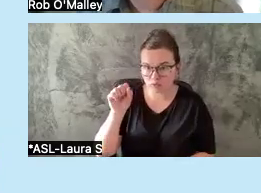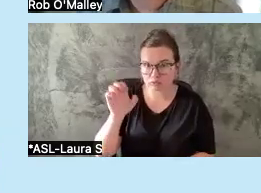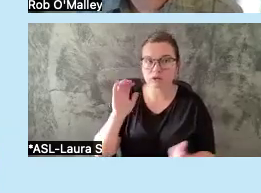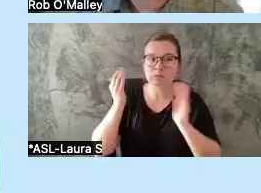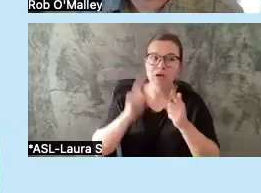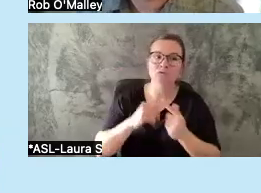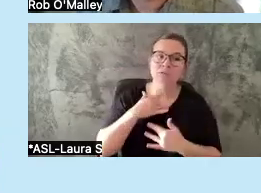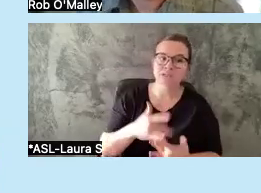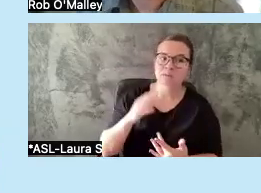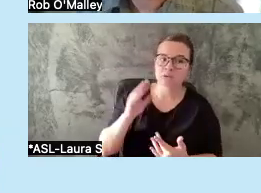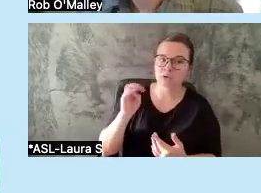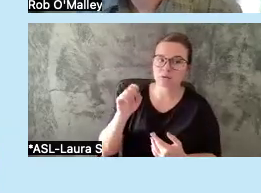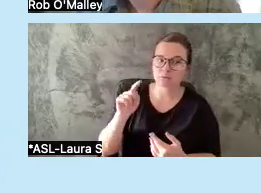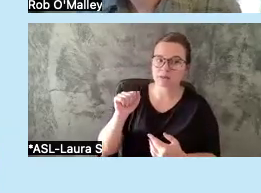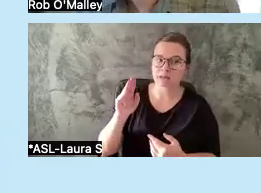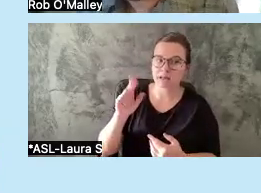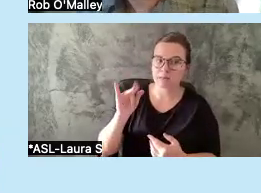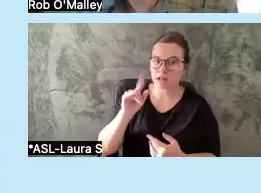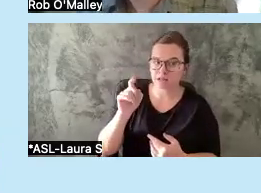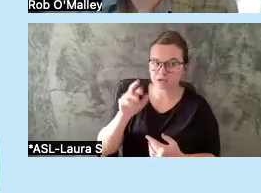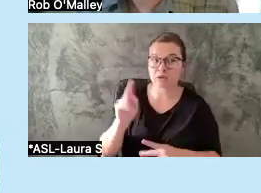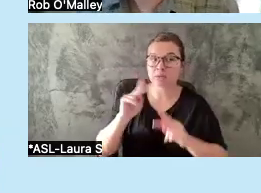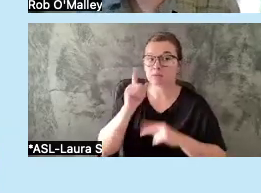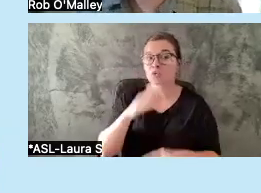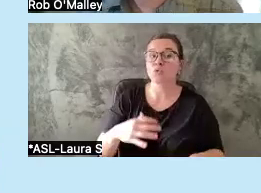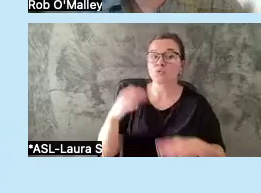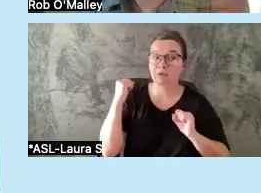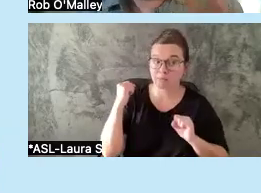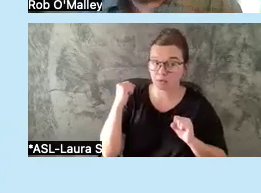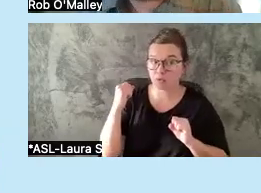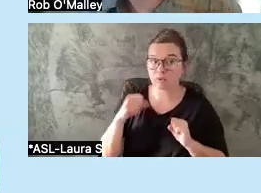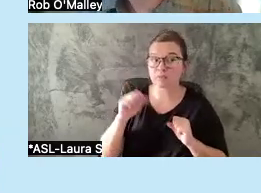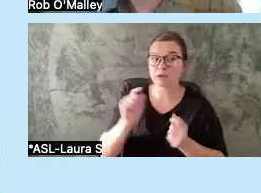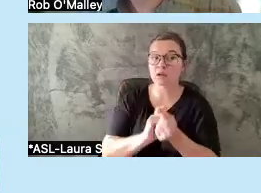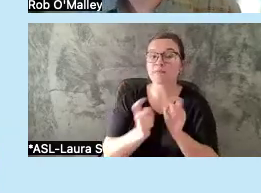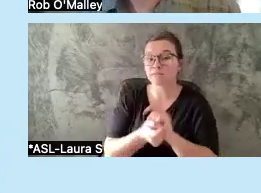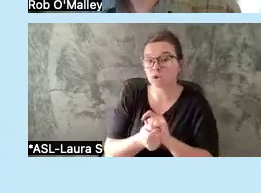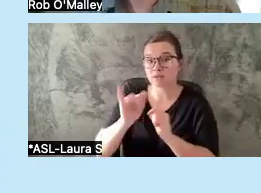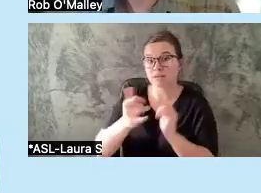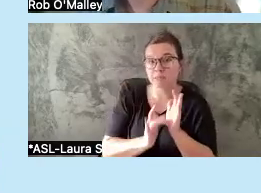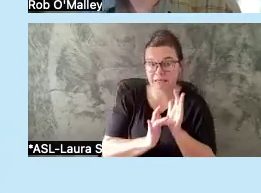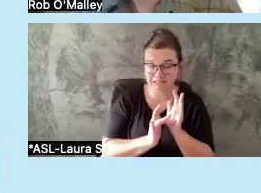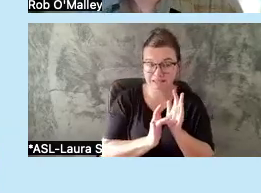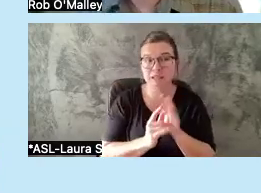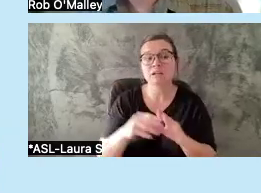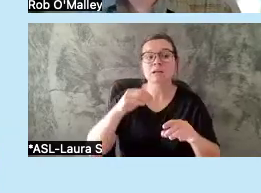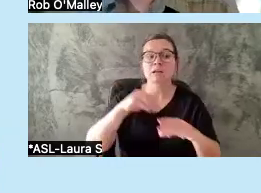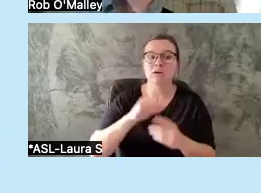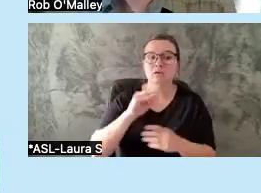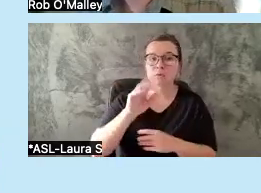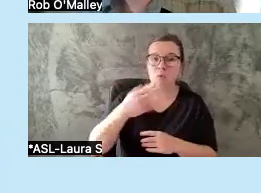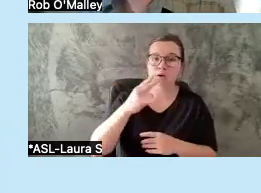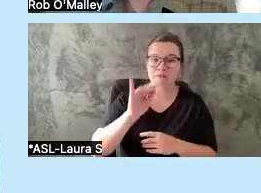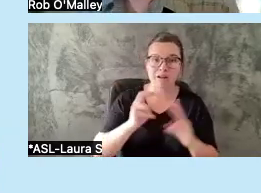typical metabolizer. And then there are people who are rapid metabolizers who convert the same dose of codeine into morphine very,